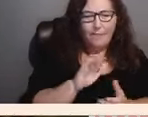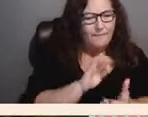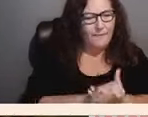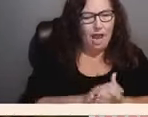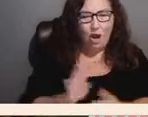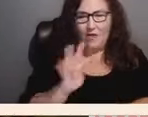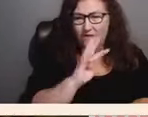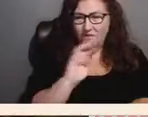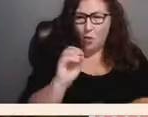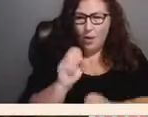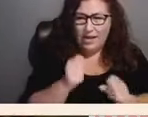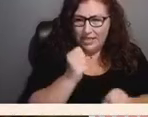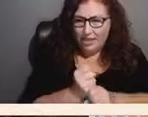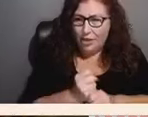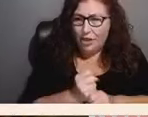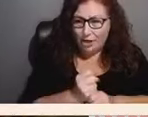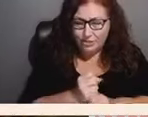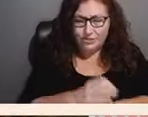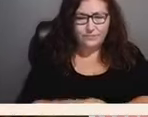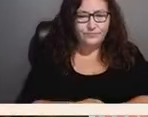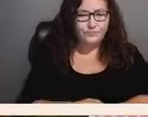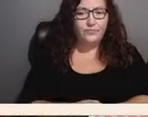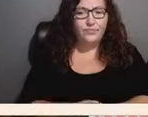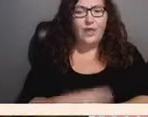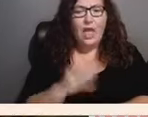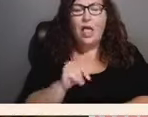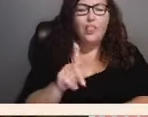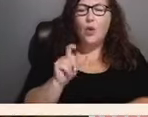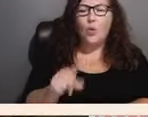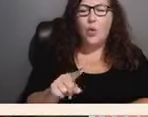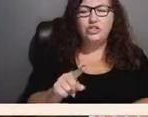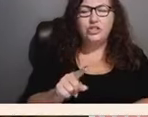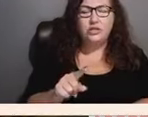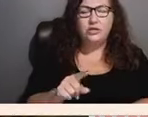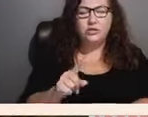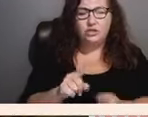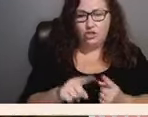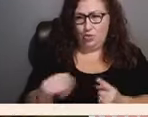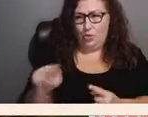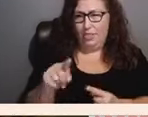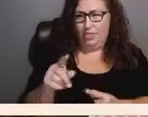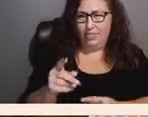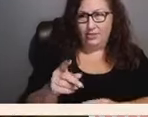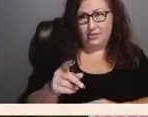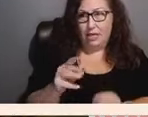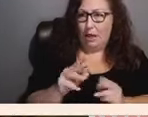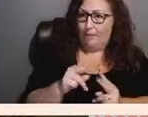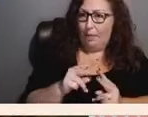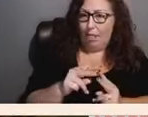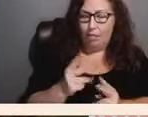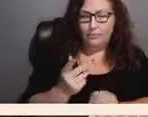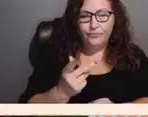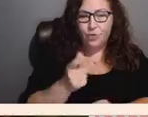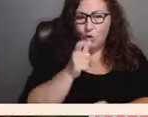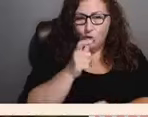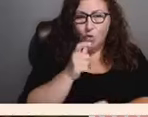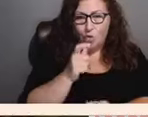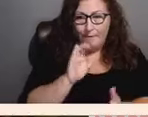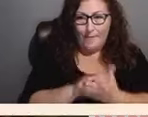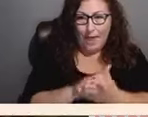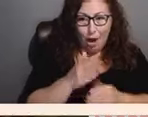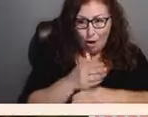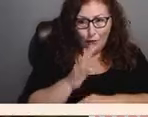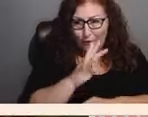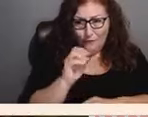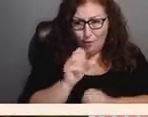years. And the question was posed to this mature couple who have been married over 40 years.